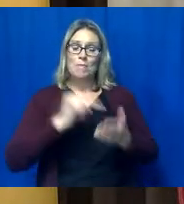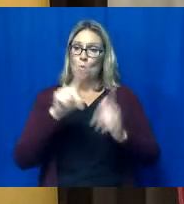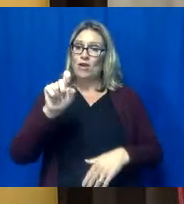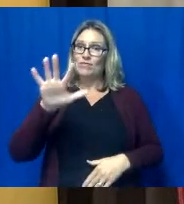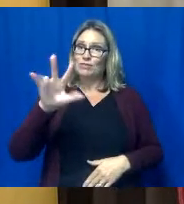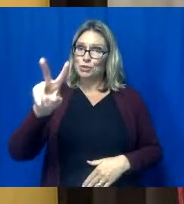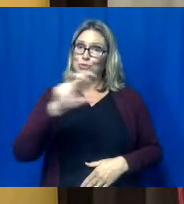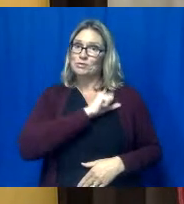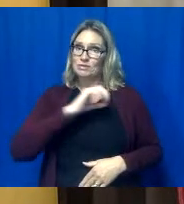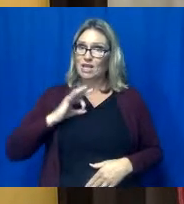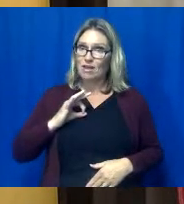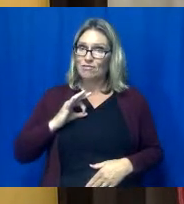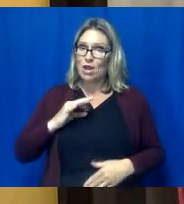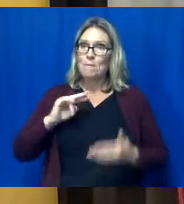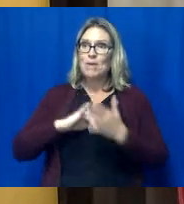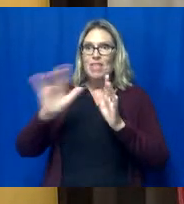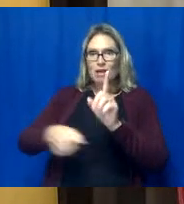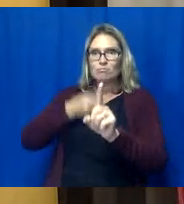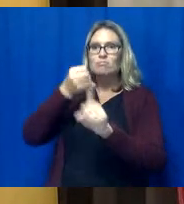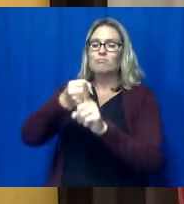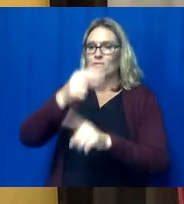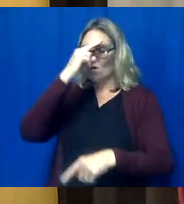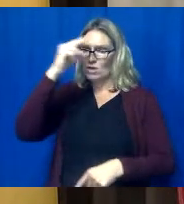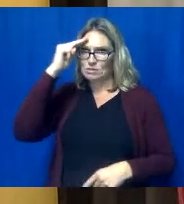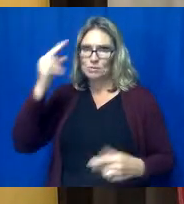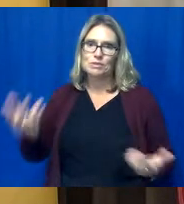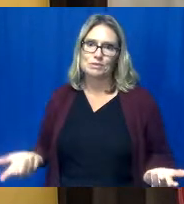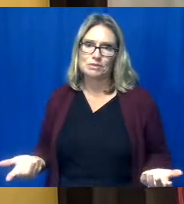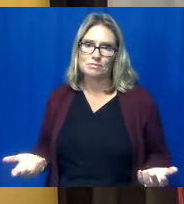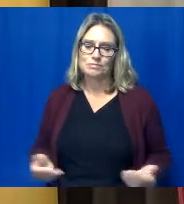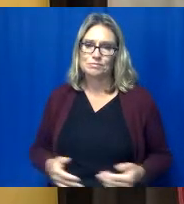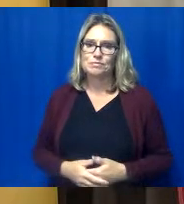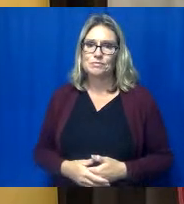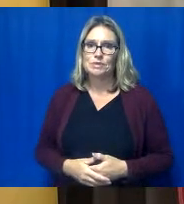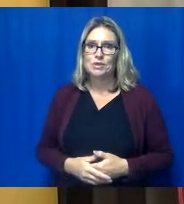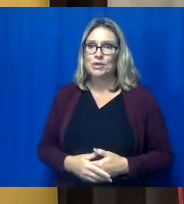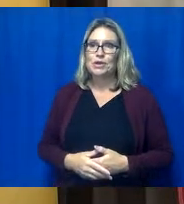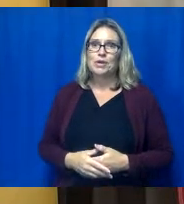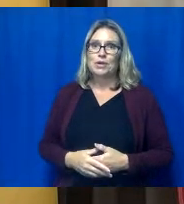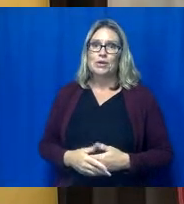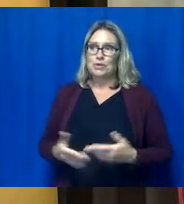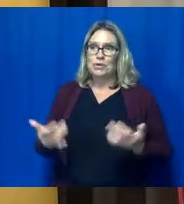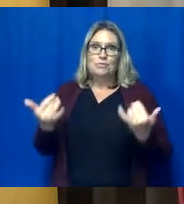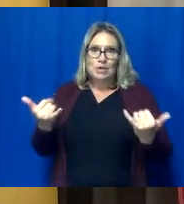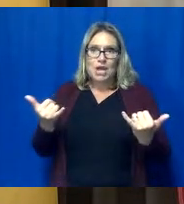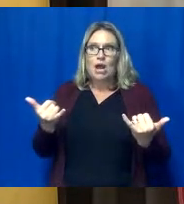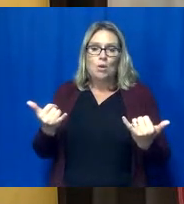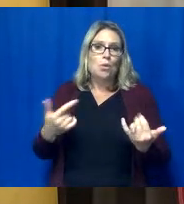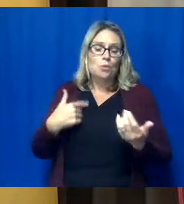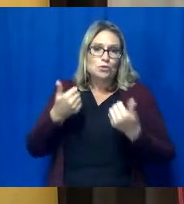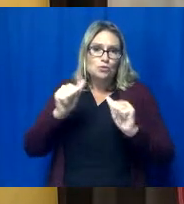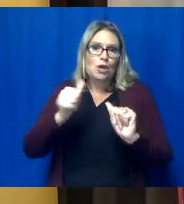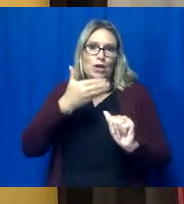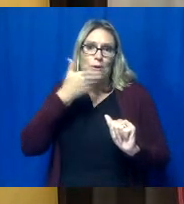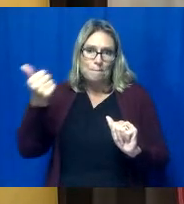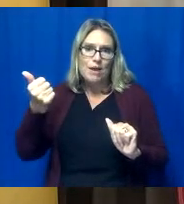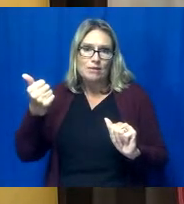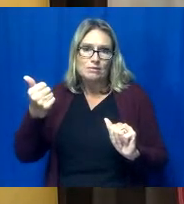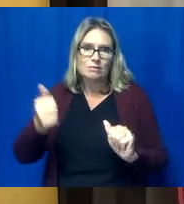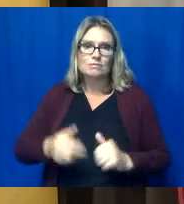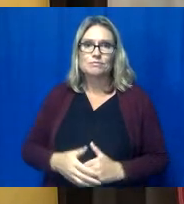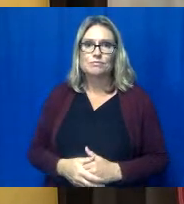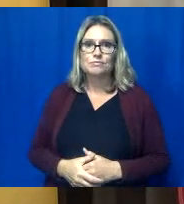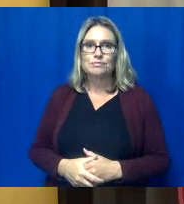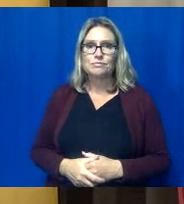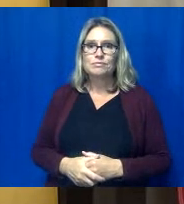impact on our workforce. So we are fragile, but we are doing as much as we can. And every time something